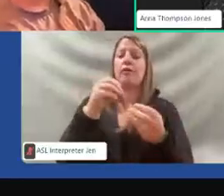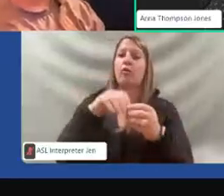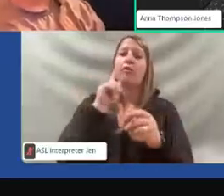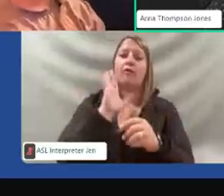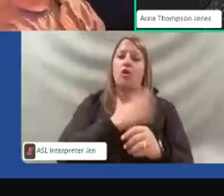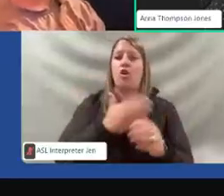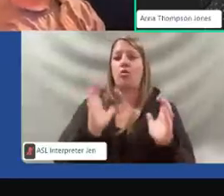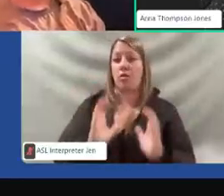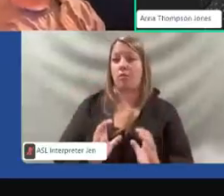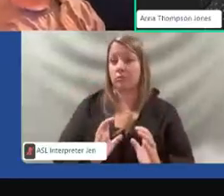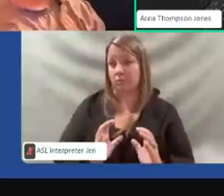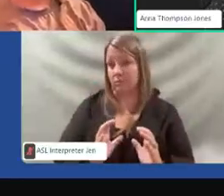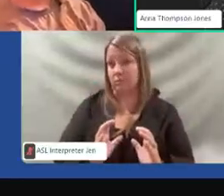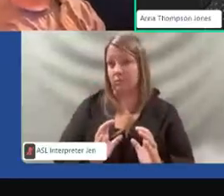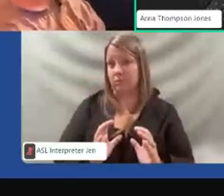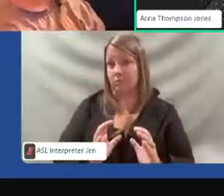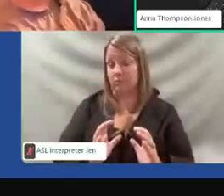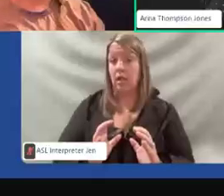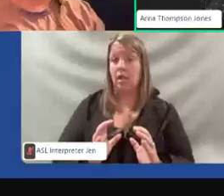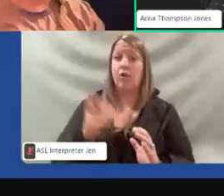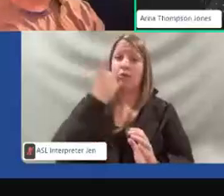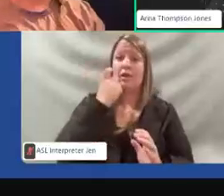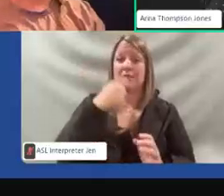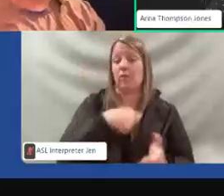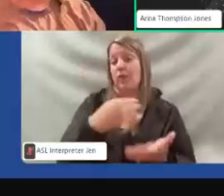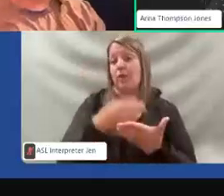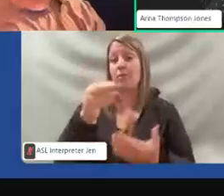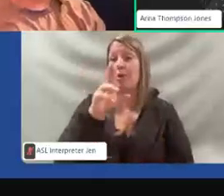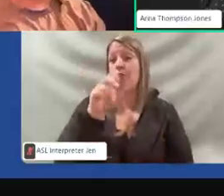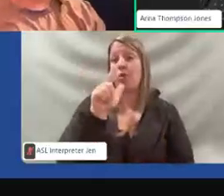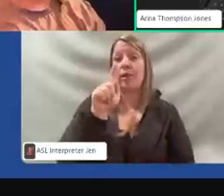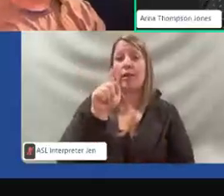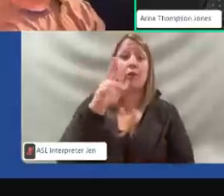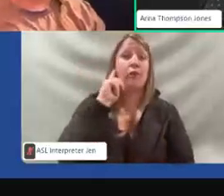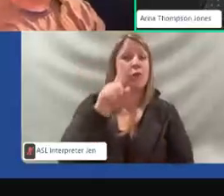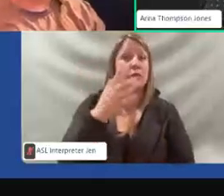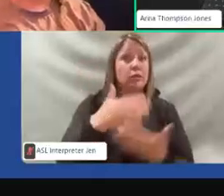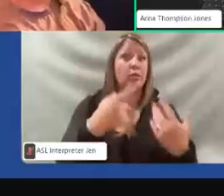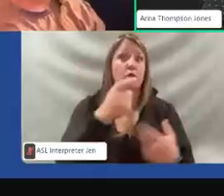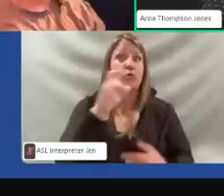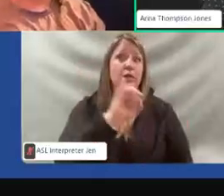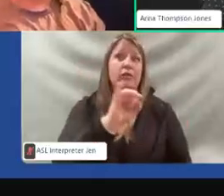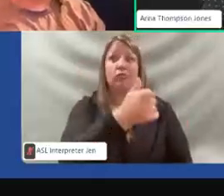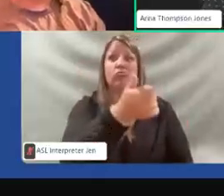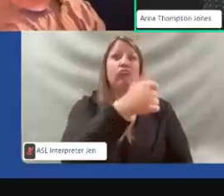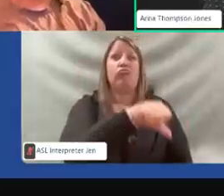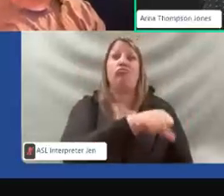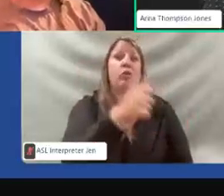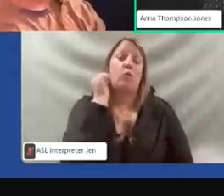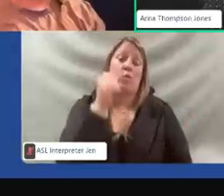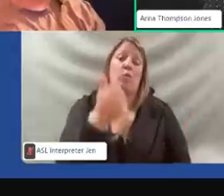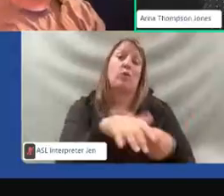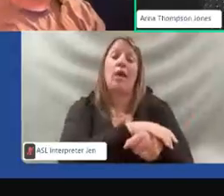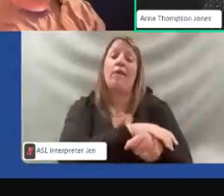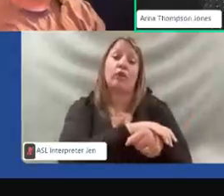consumers, such as recently we purchased a rollator for someone whose insurance said that they would not cover it